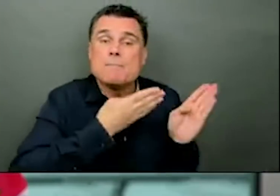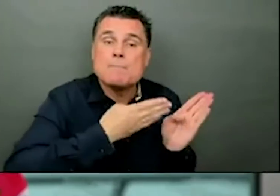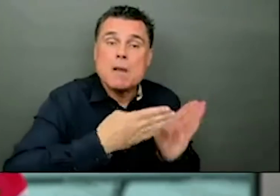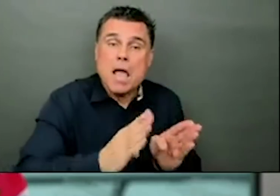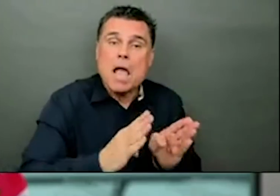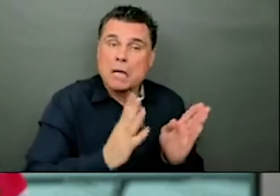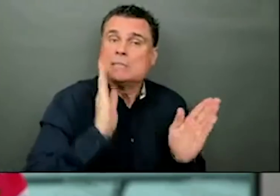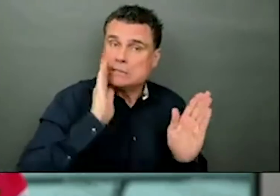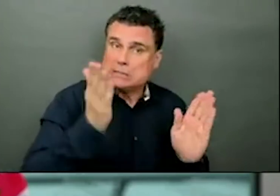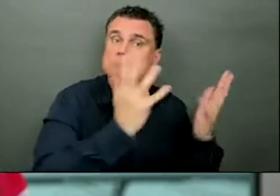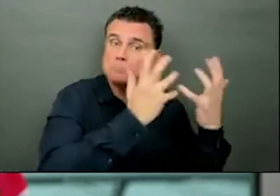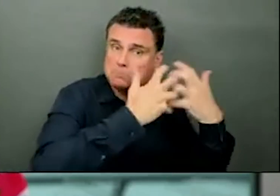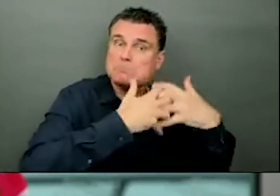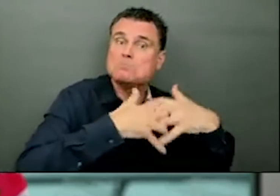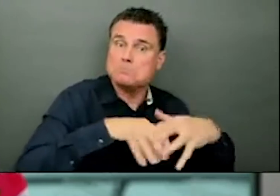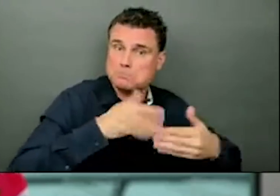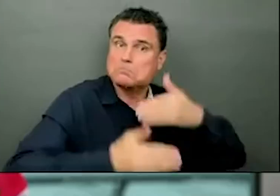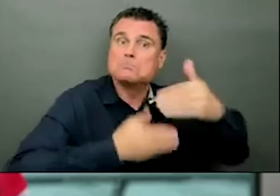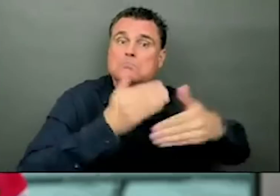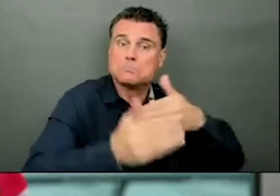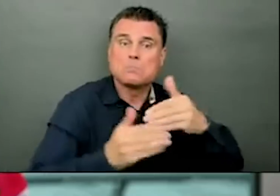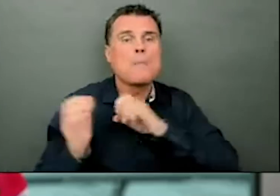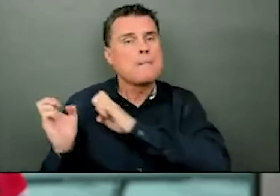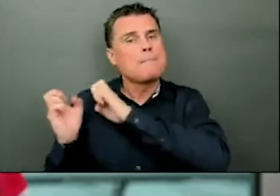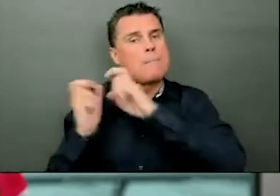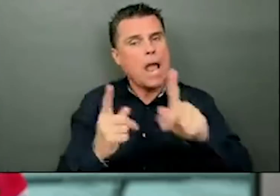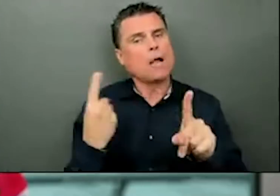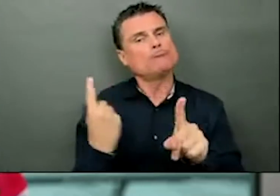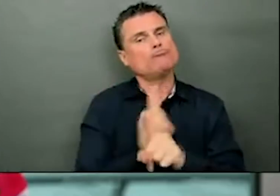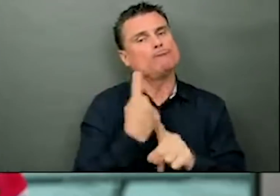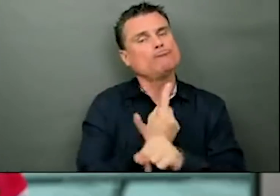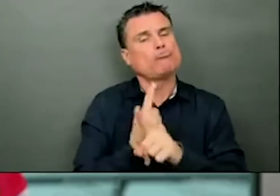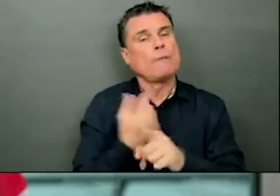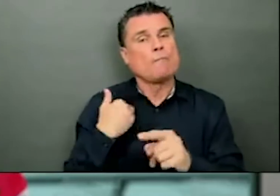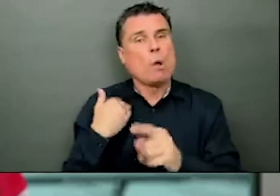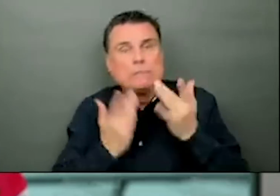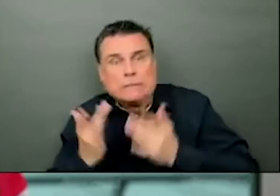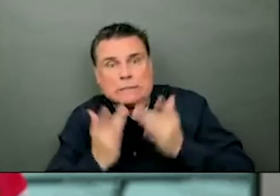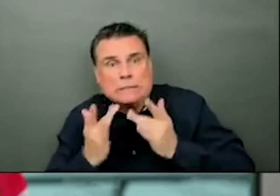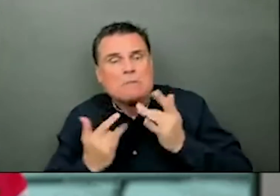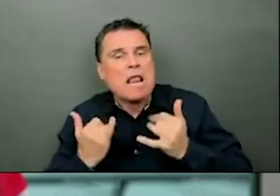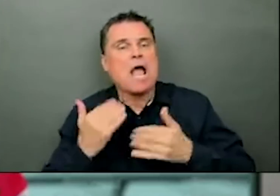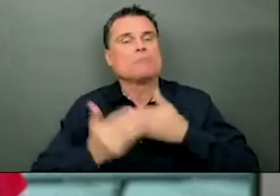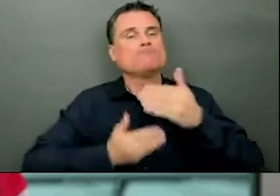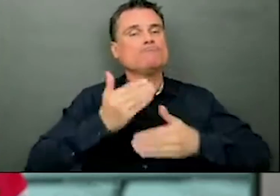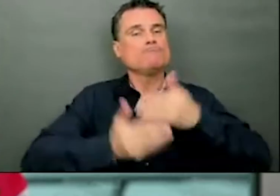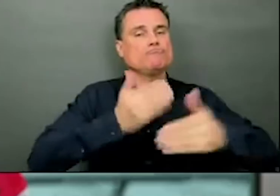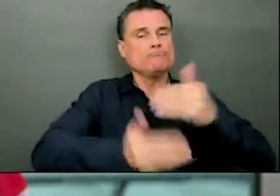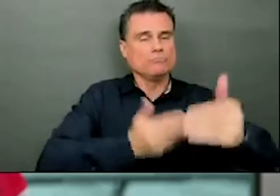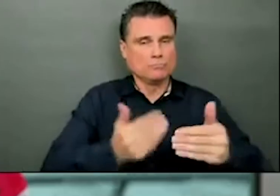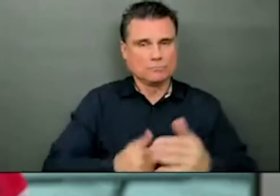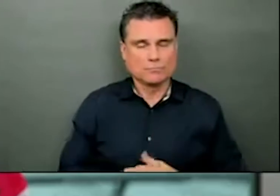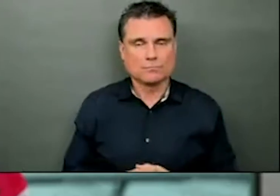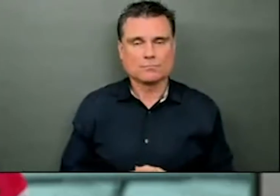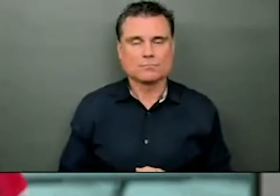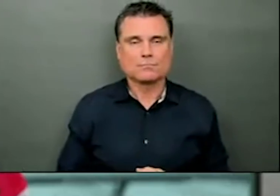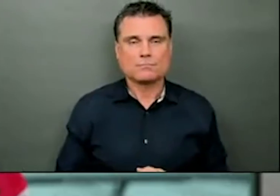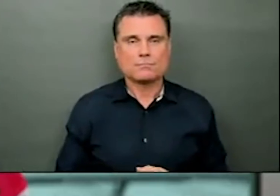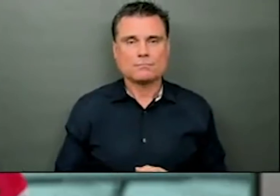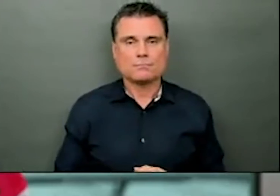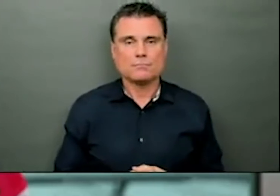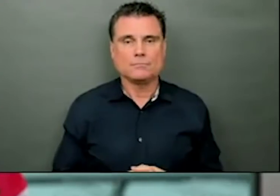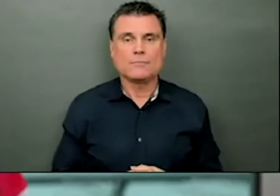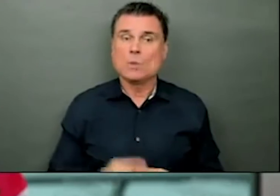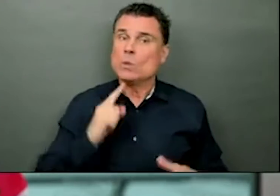those most at risk of having severe illness or dying, and people who are in the front lines of our healthcare system. And